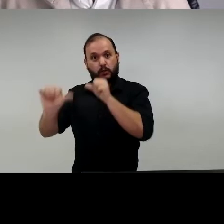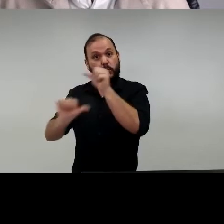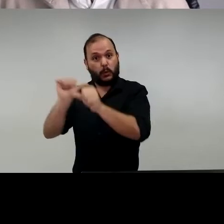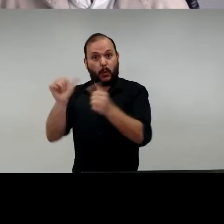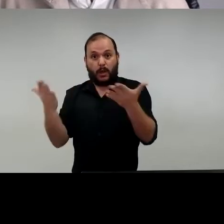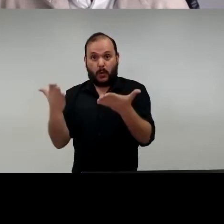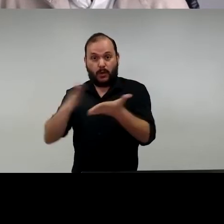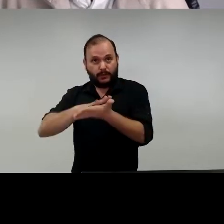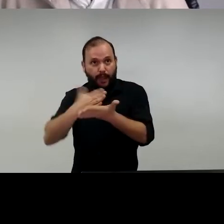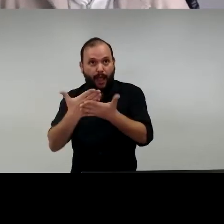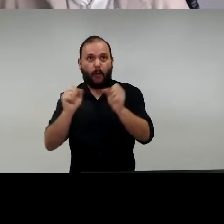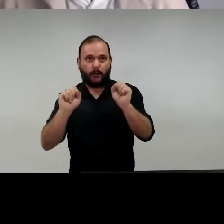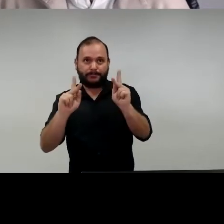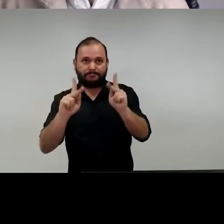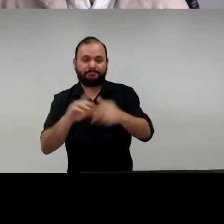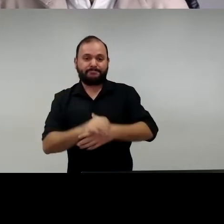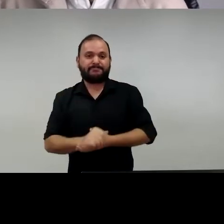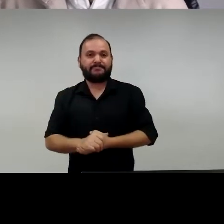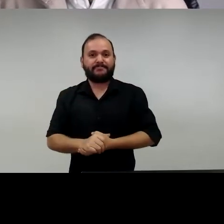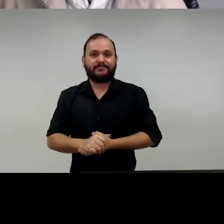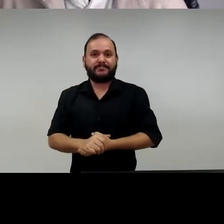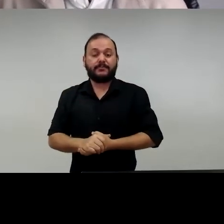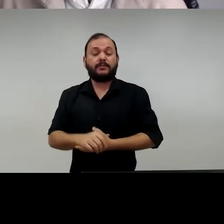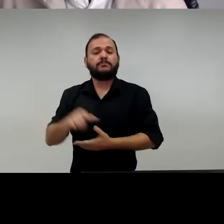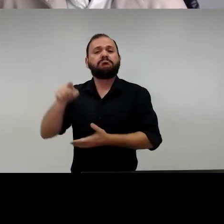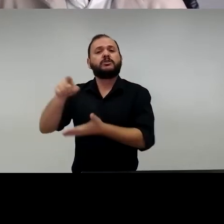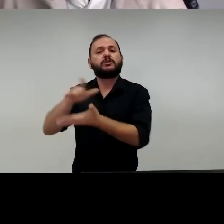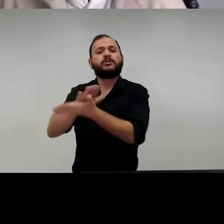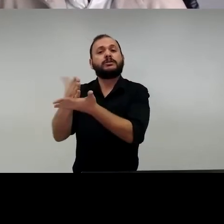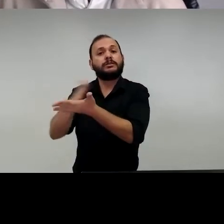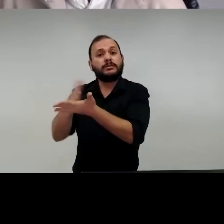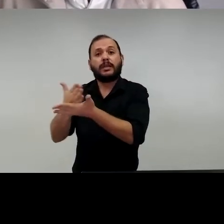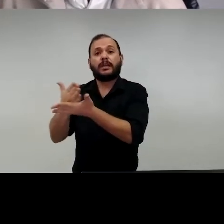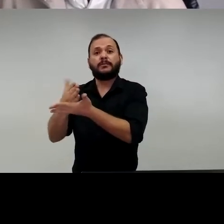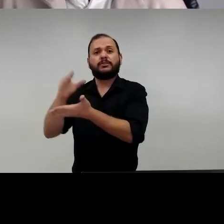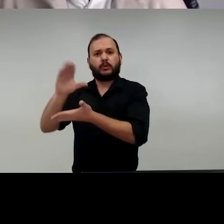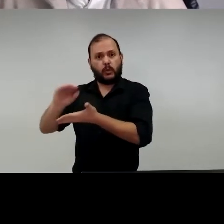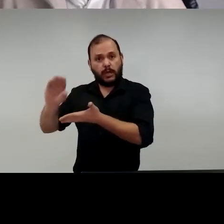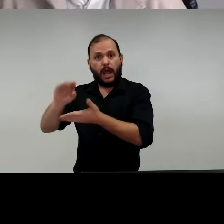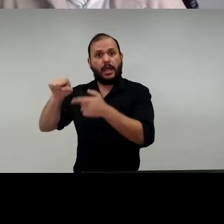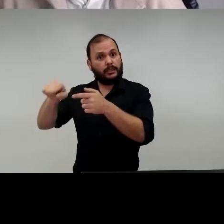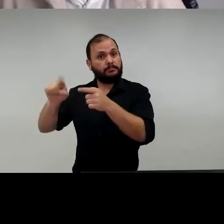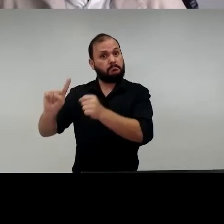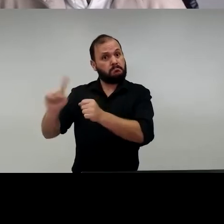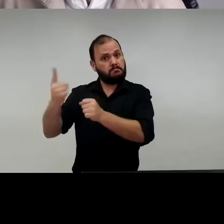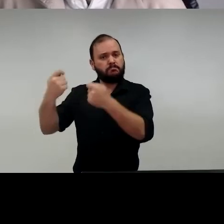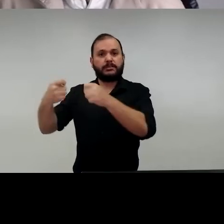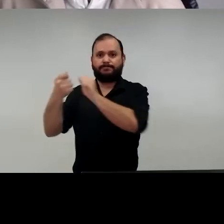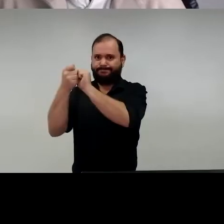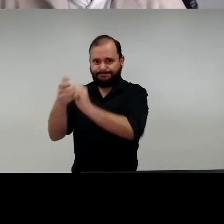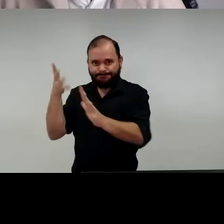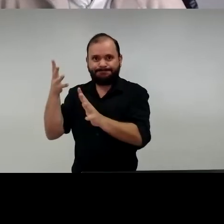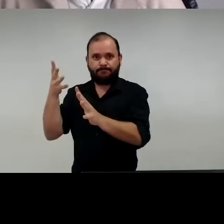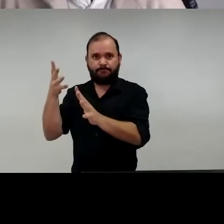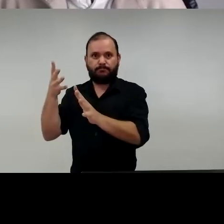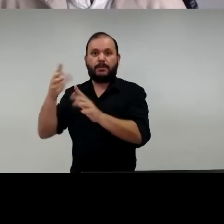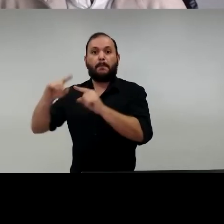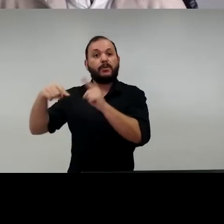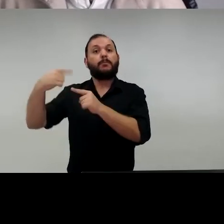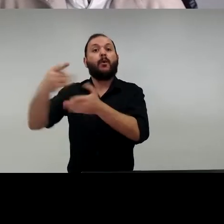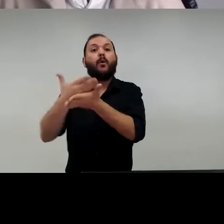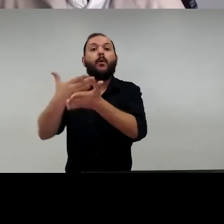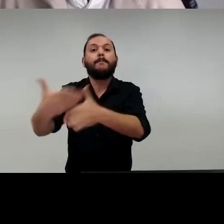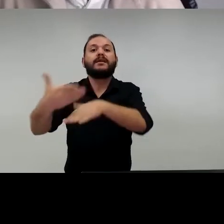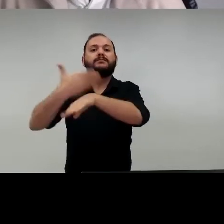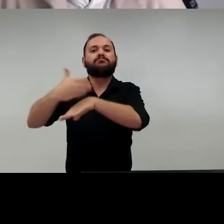are supposed to be fully mastered before training. And the dogma, or should I say the